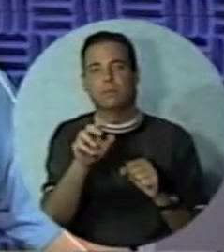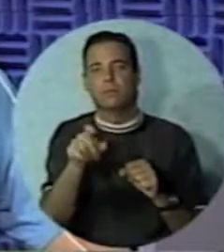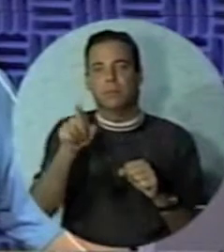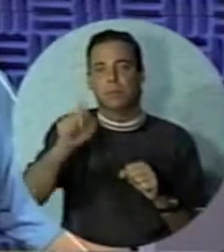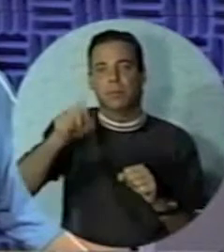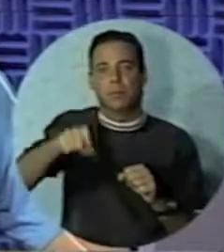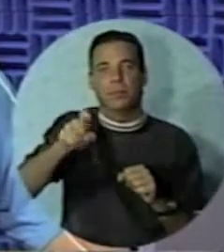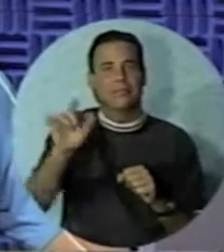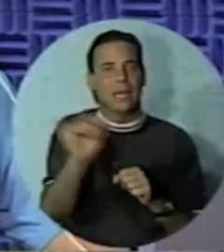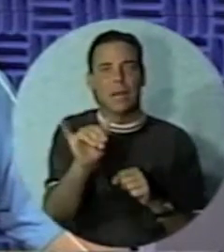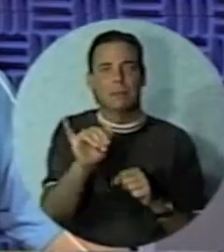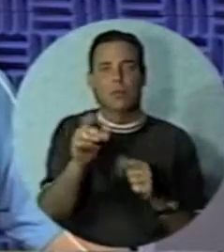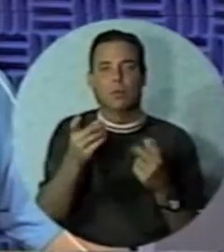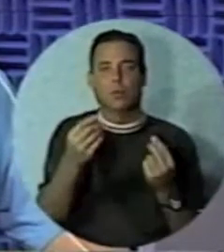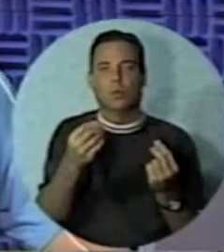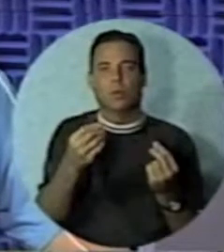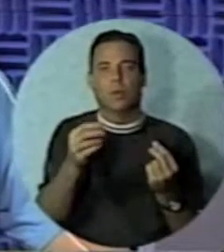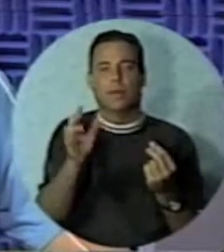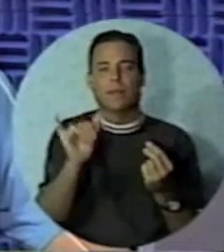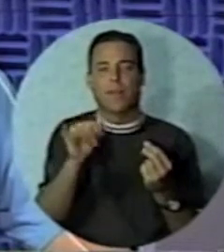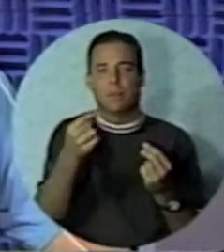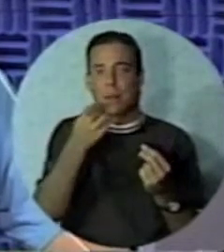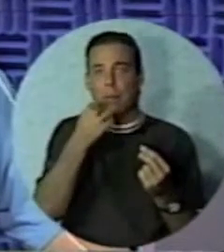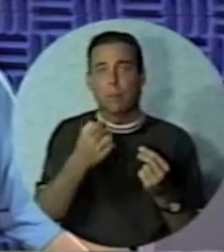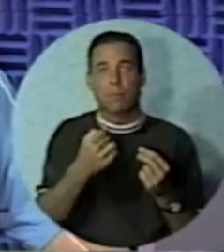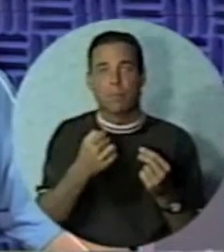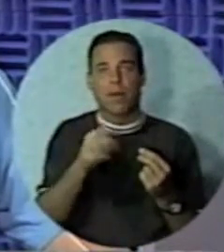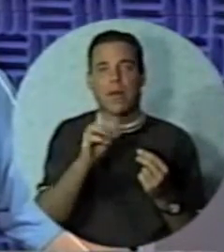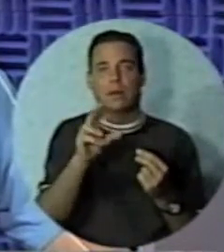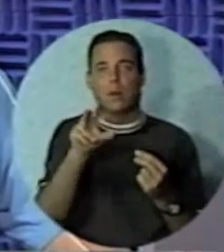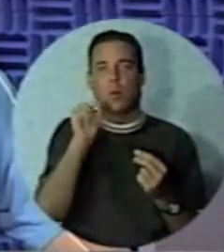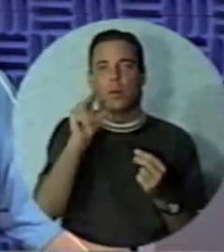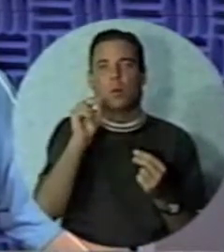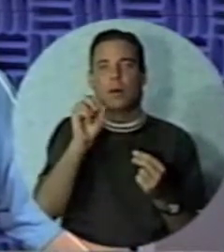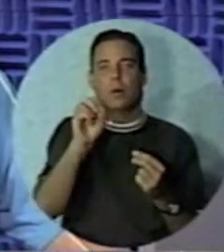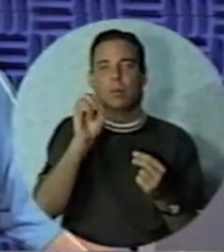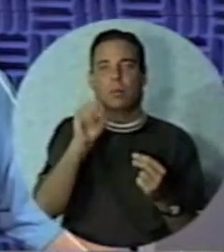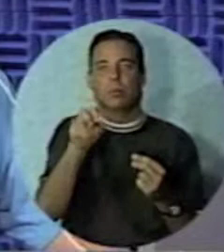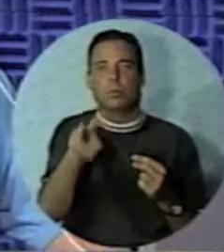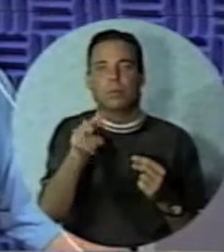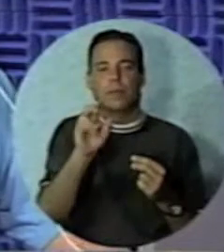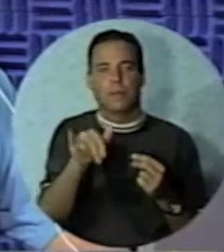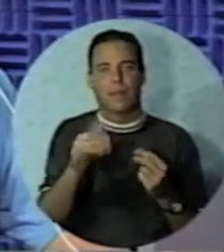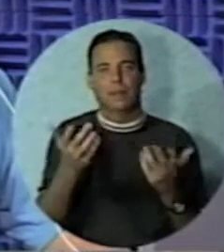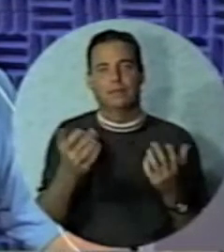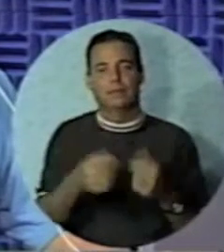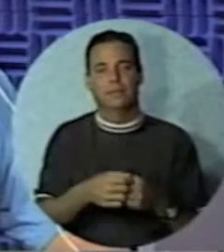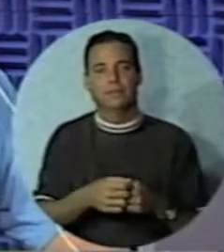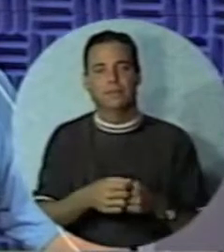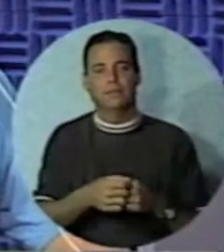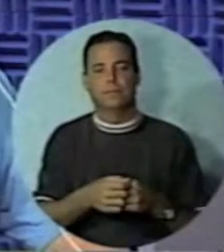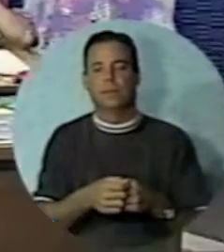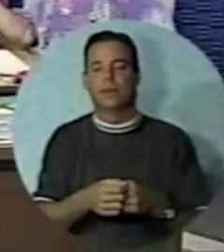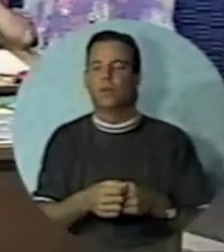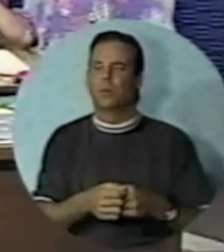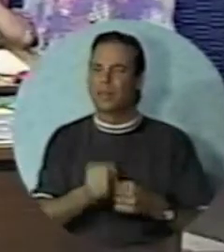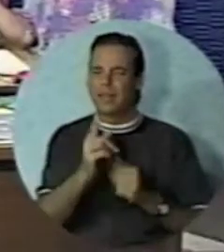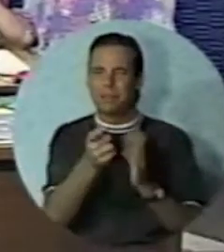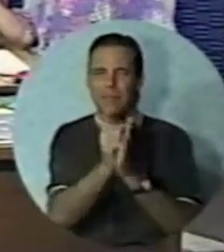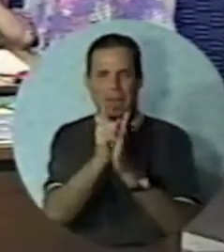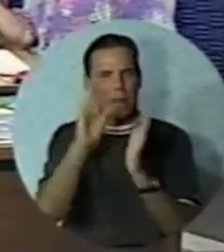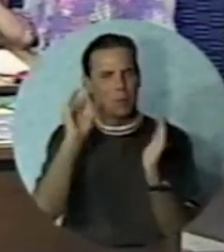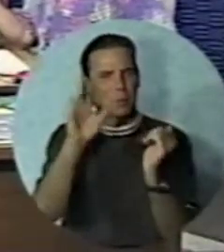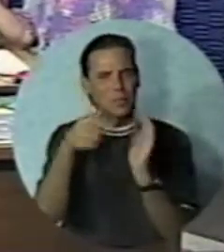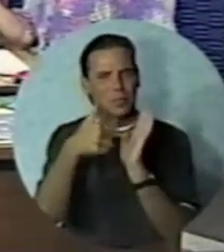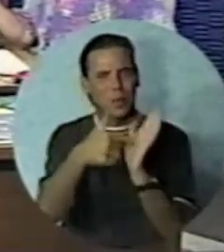things by just putting it in my mouth and sipping or puffing on it. Well, in a minute, I'm hoping you could